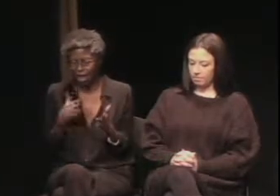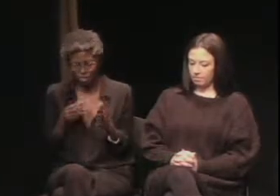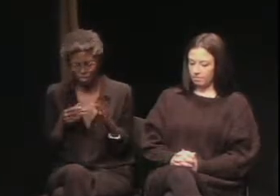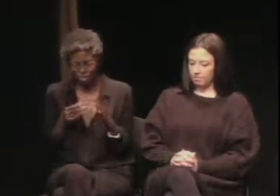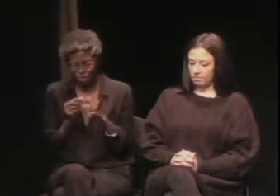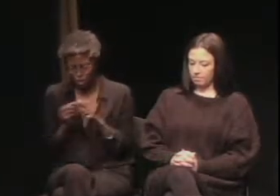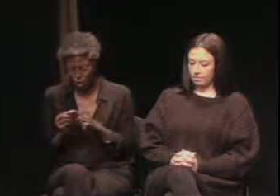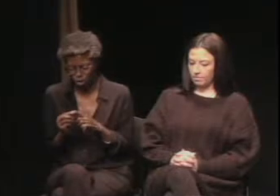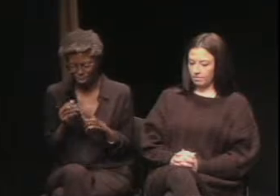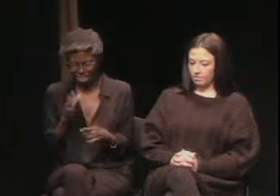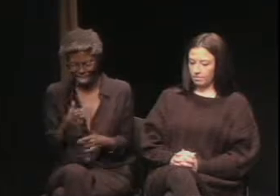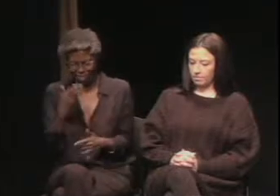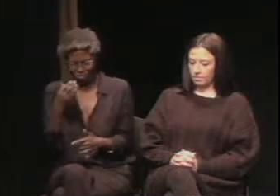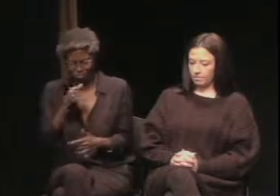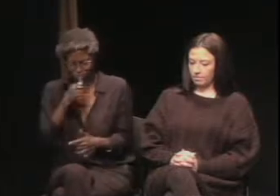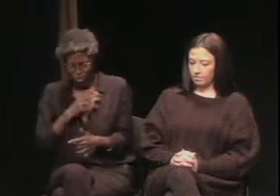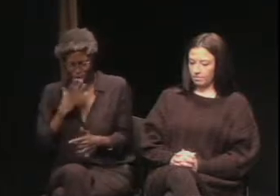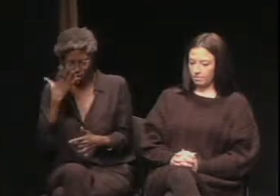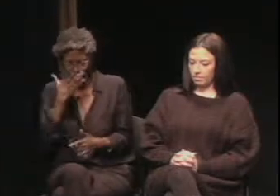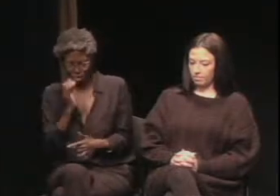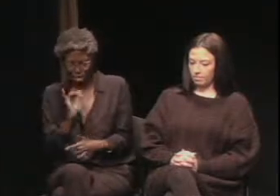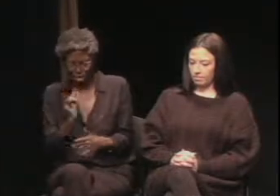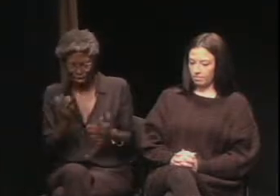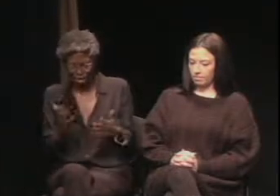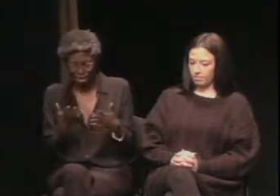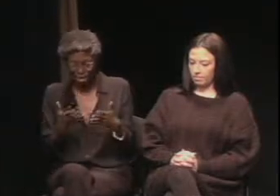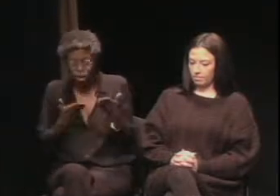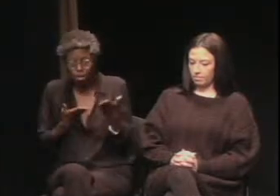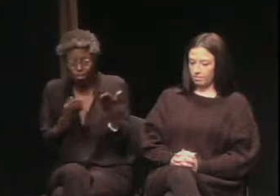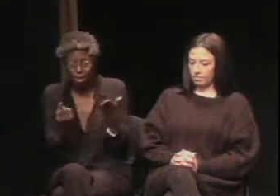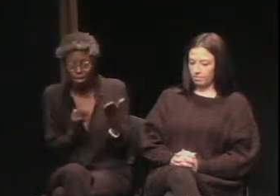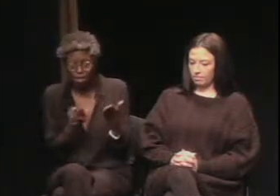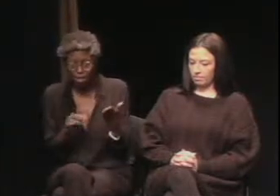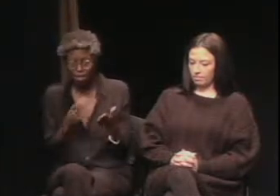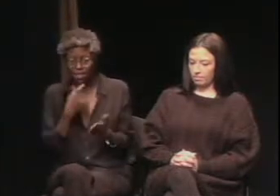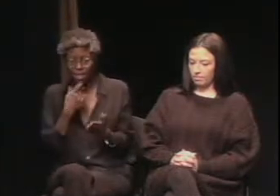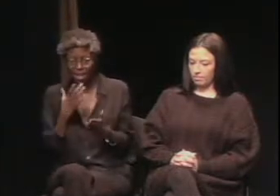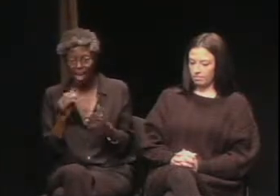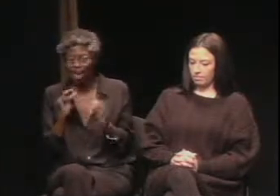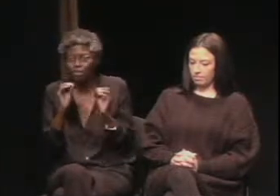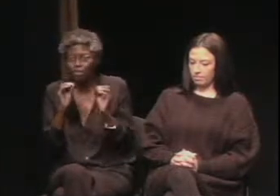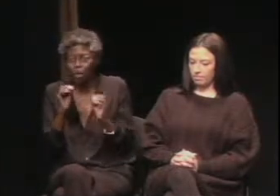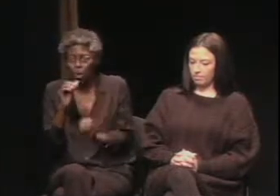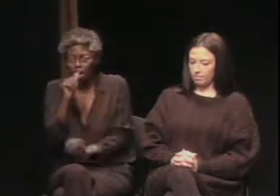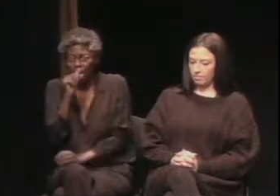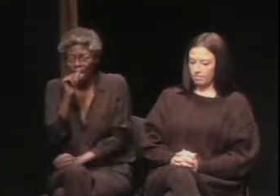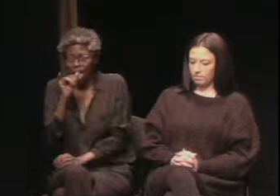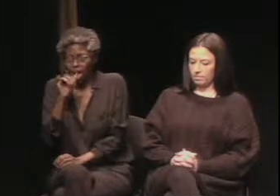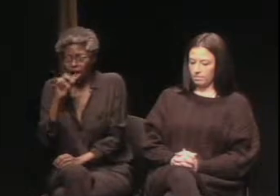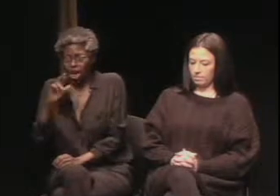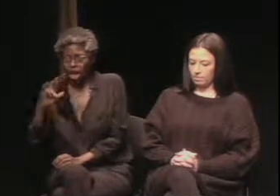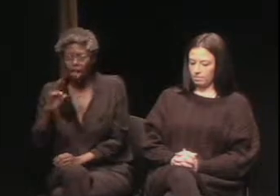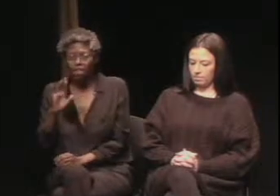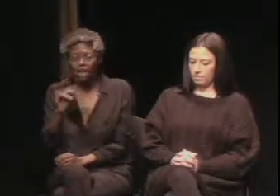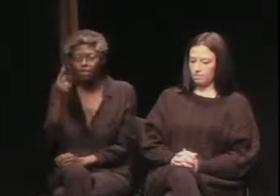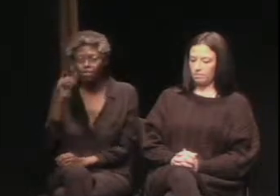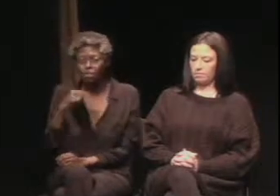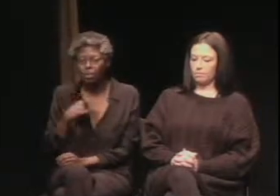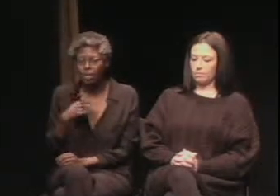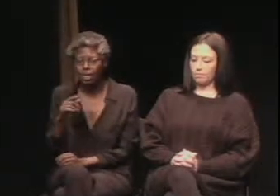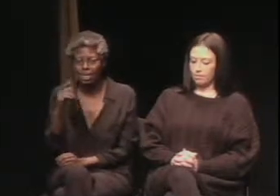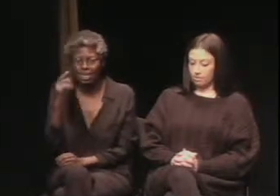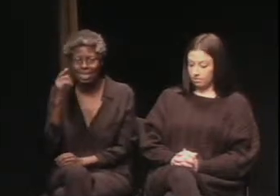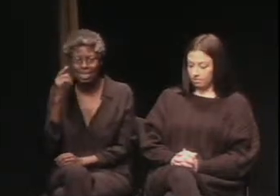like this, are able to provide something. Like when you said, I have no air, it's like, that to me sounds like